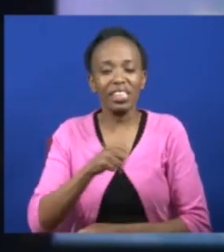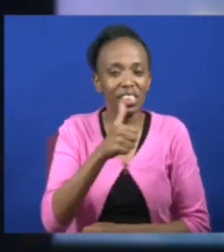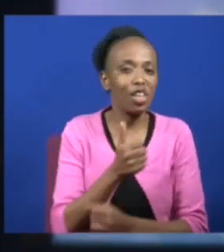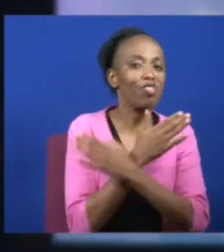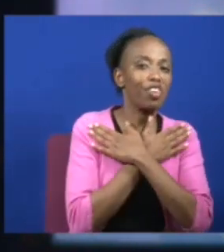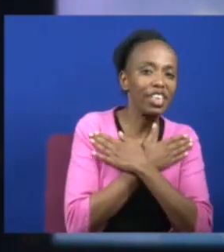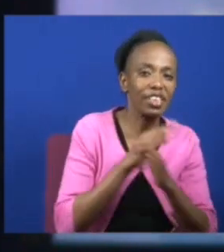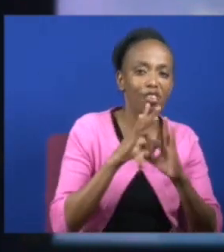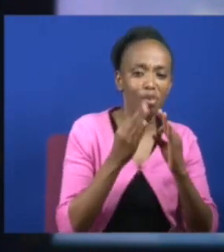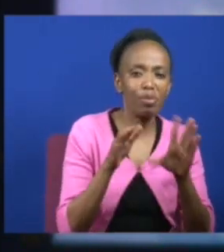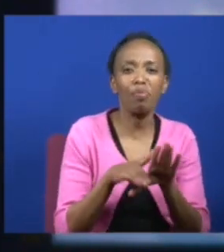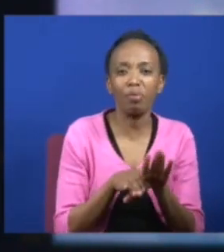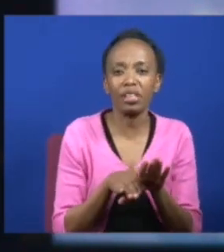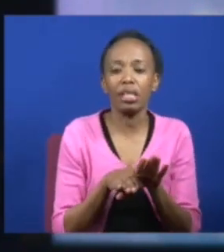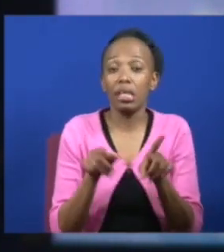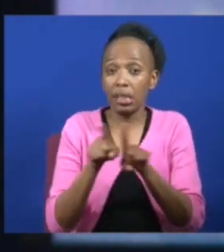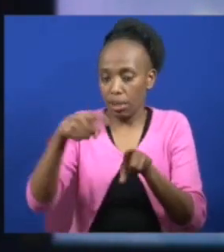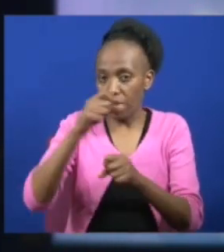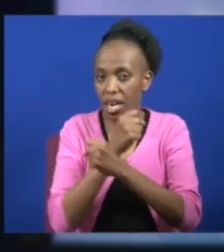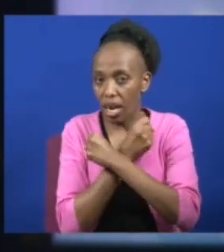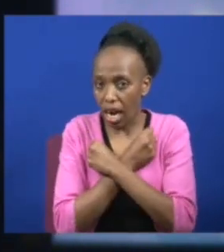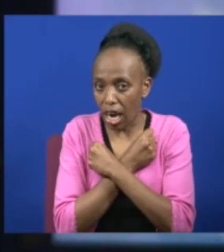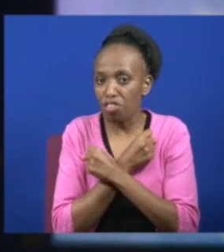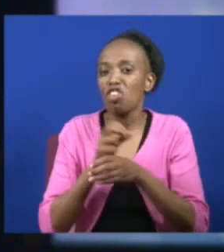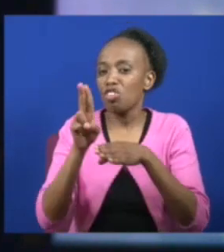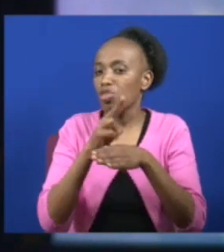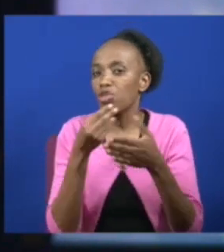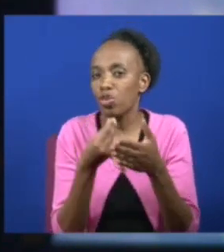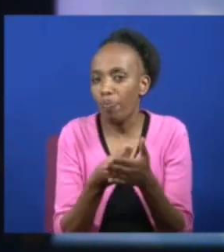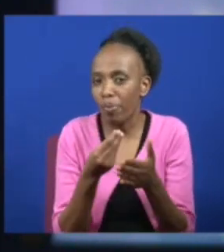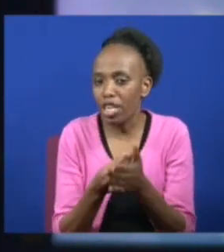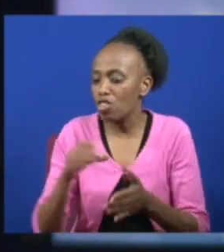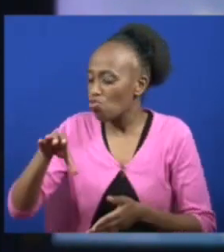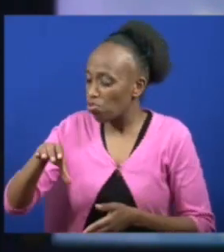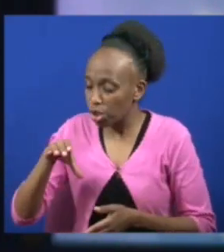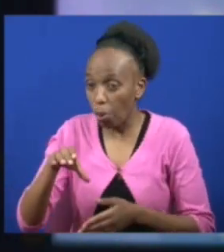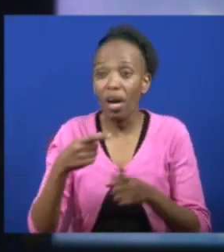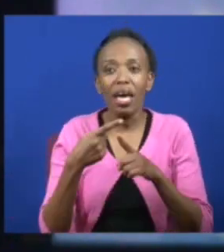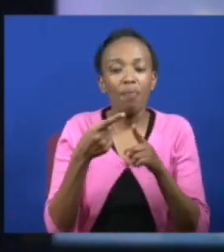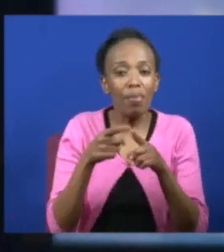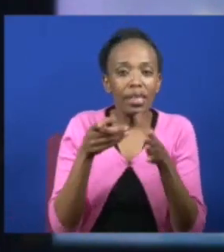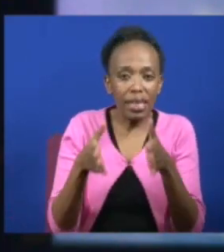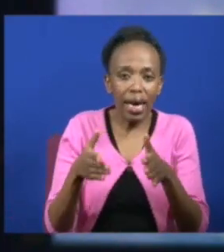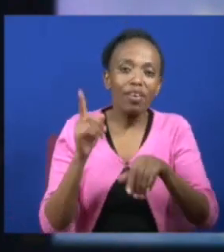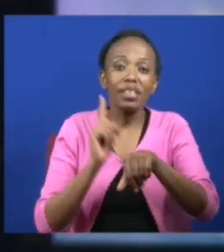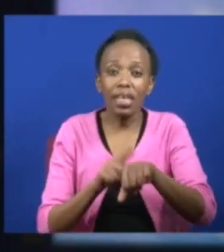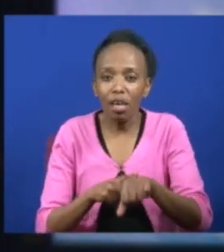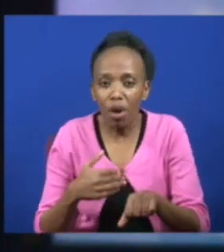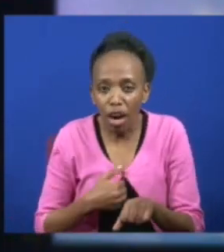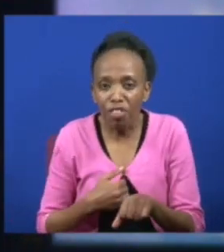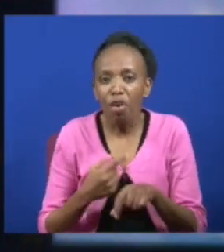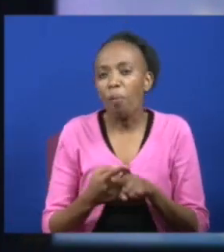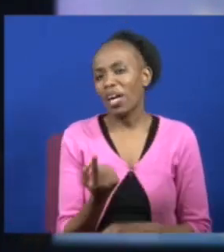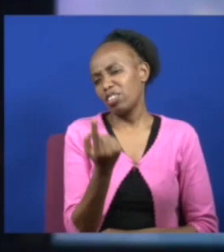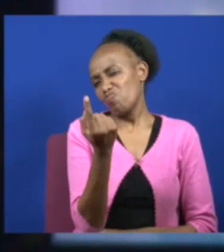another, friends and relatives, and we love to spend, to shop. Now we have time, but we